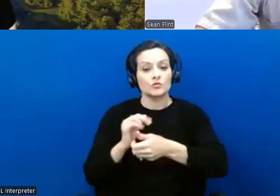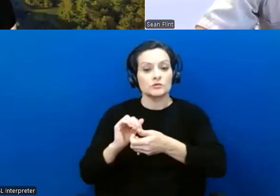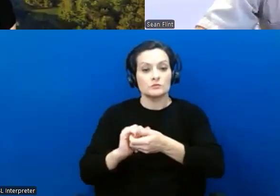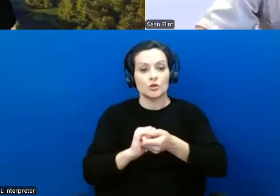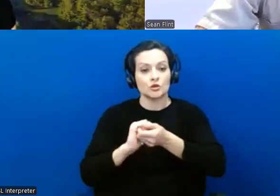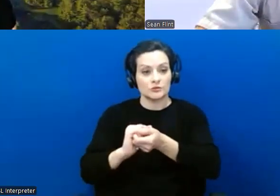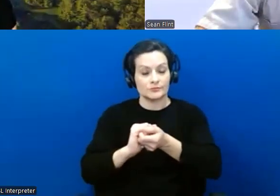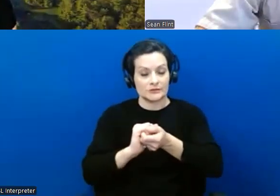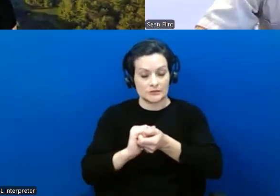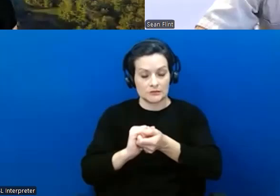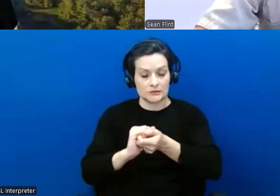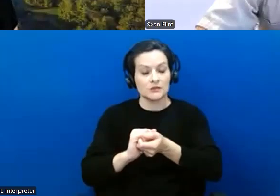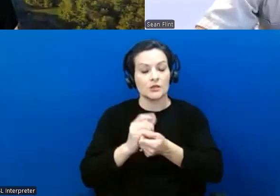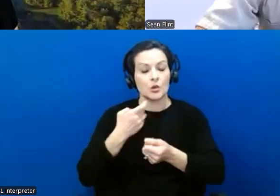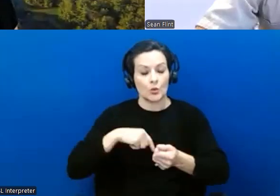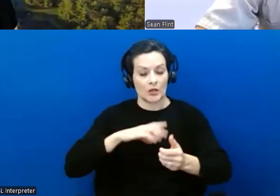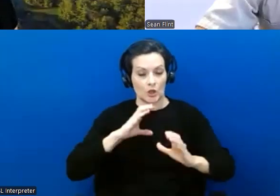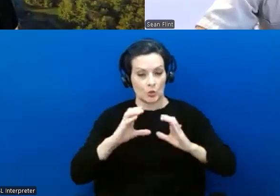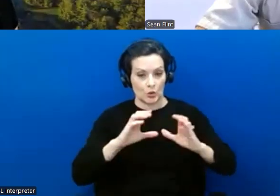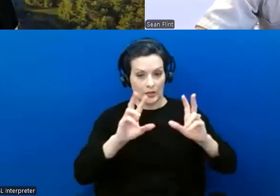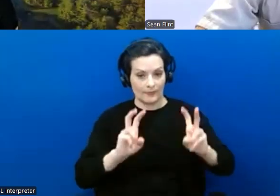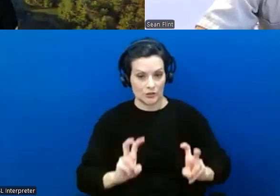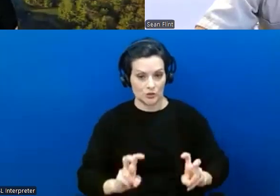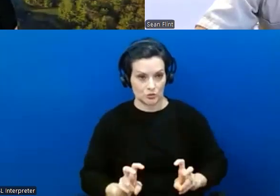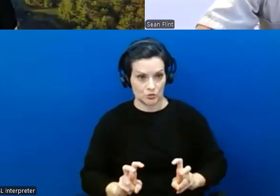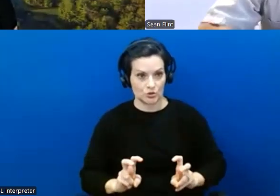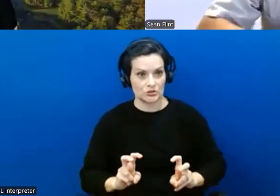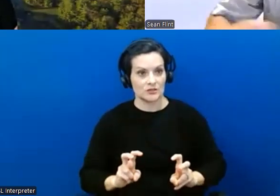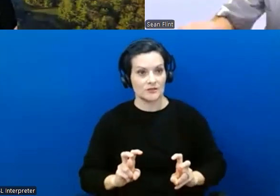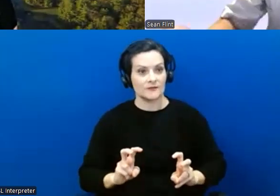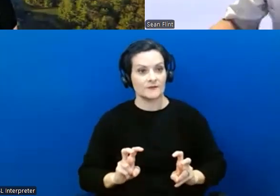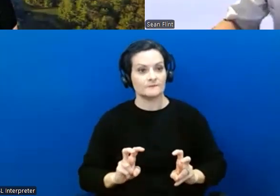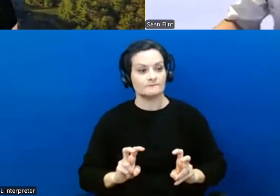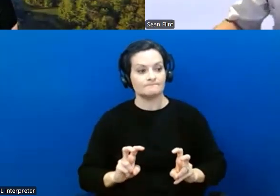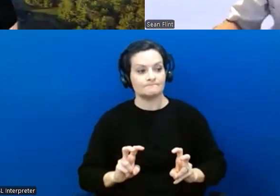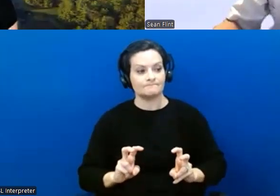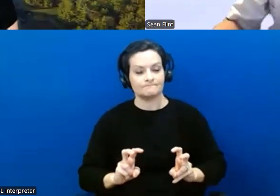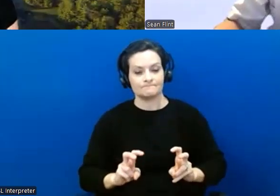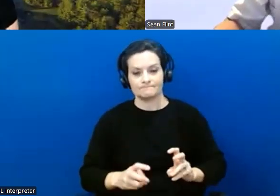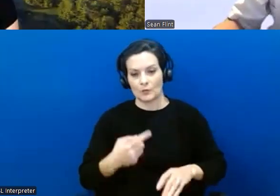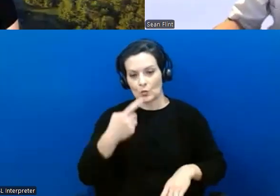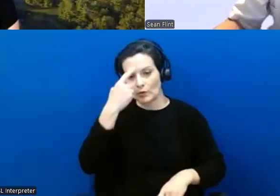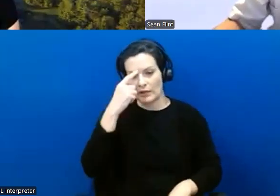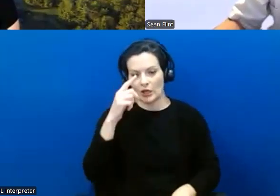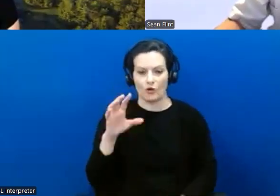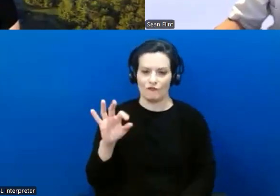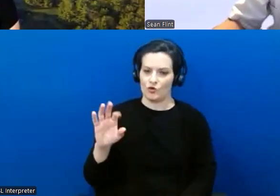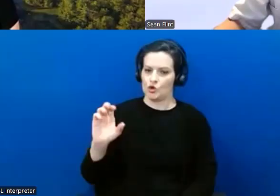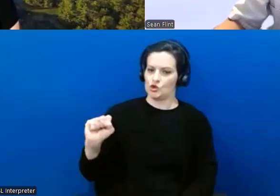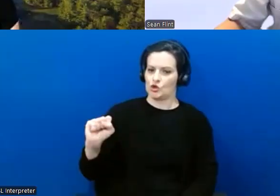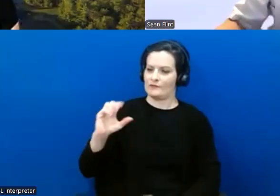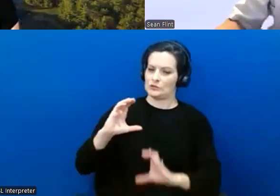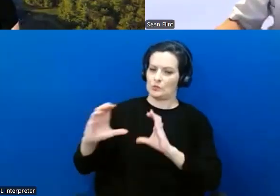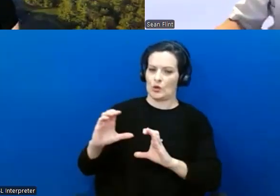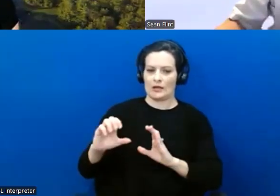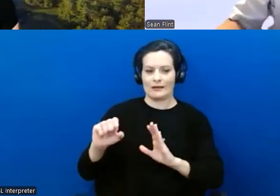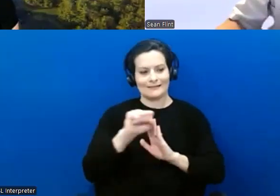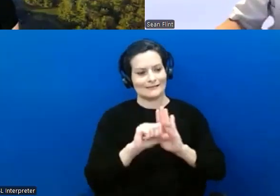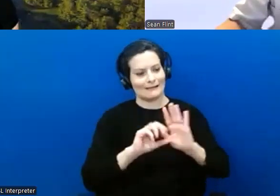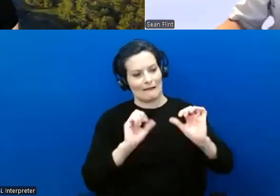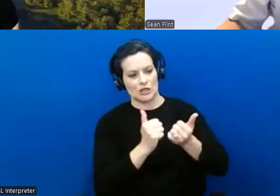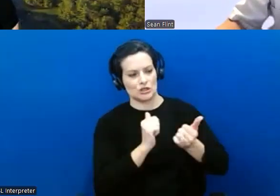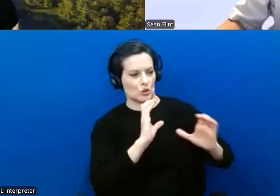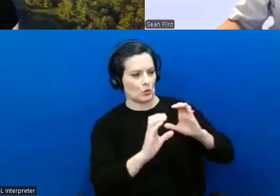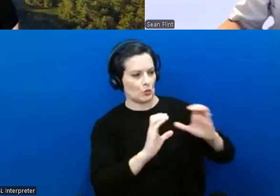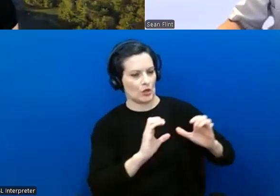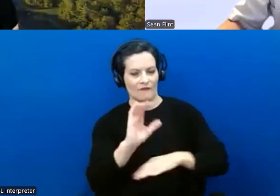that as we're communicating these issues to people, it's not just the Forest Service or the state agency or the